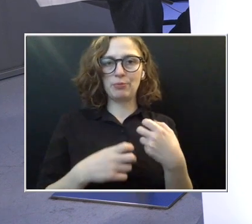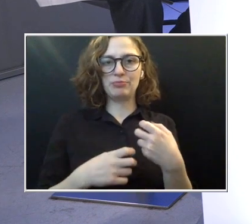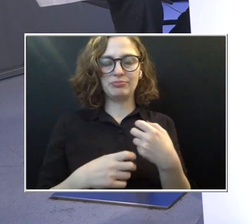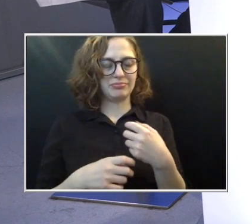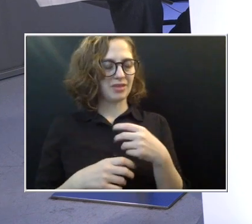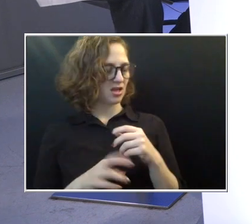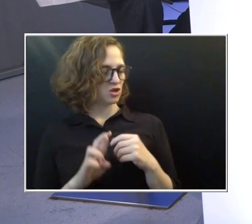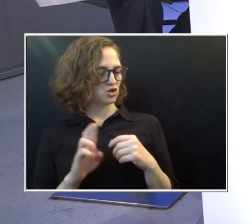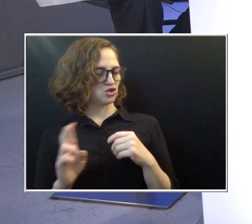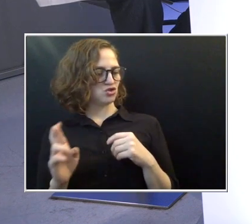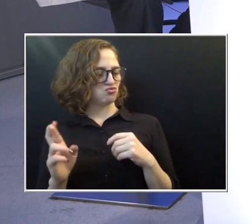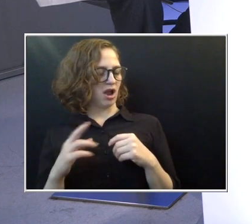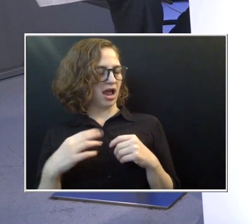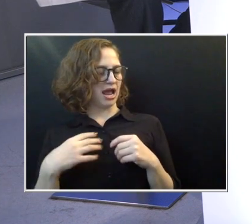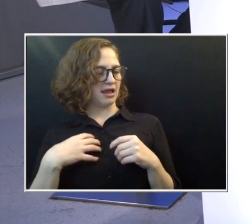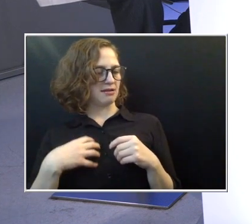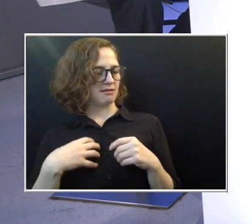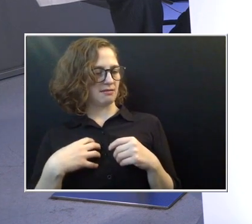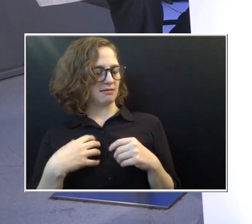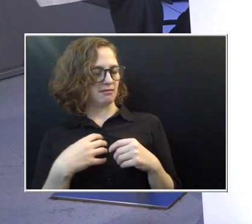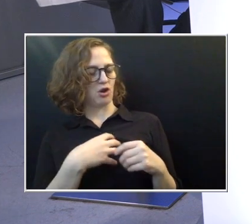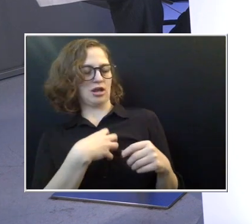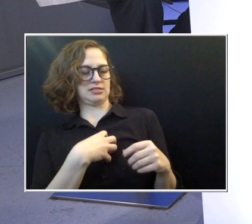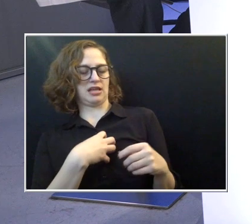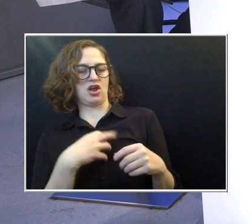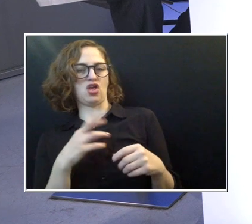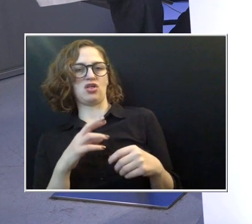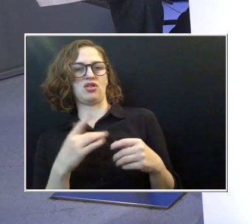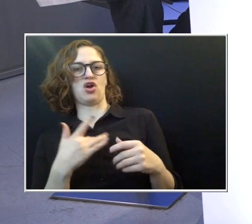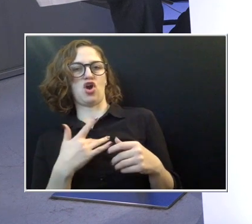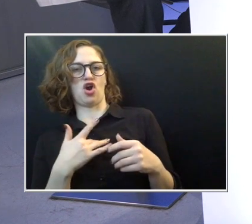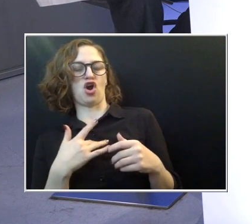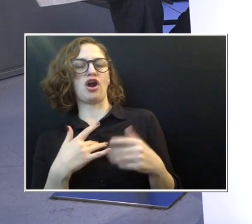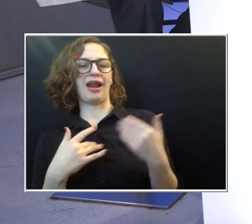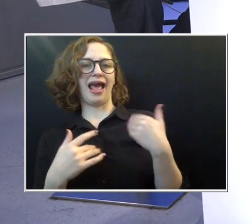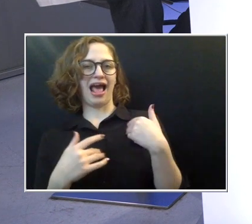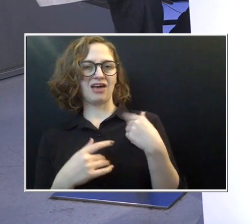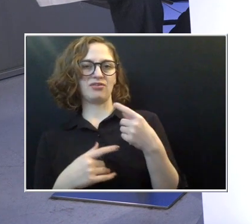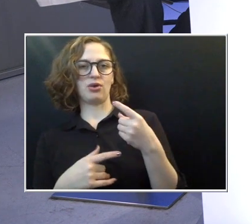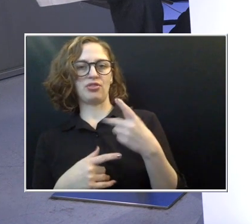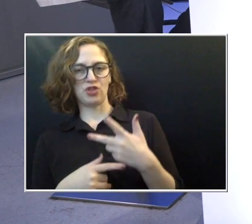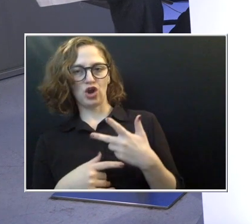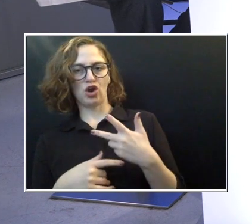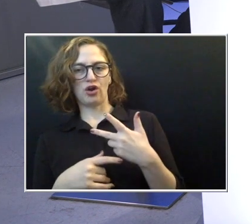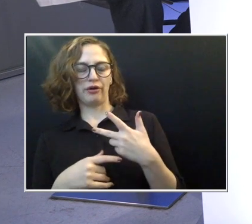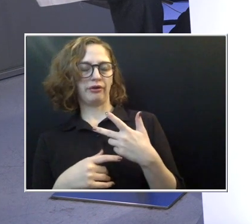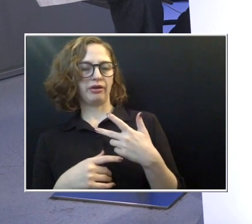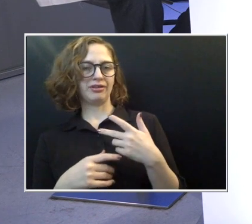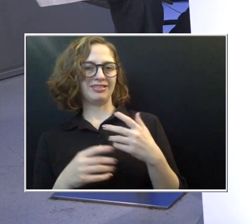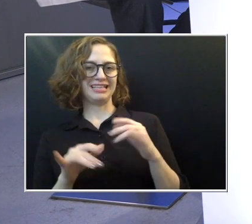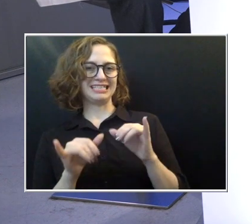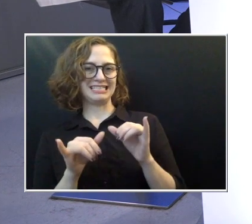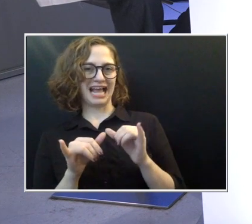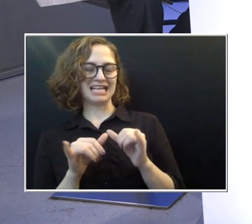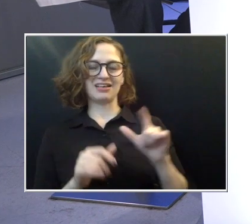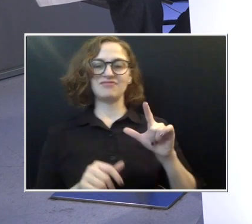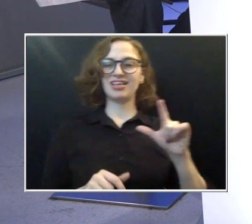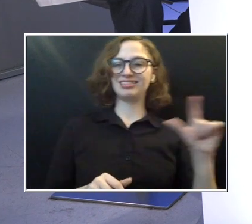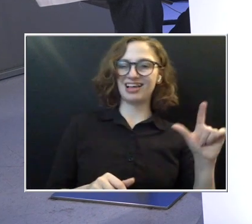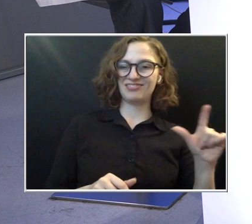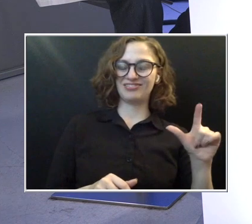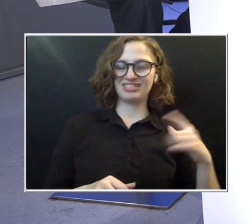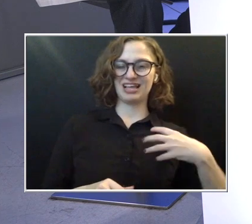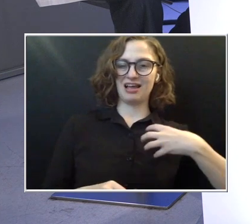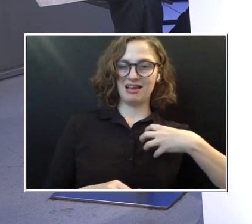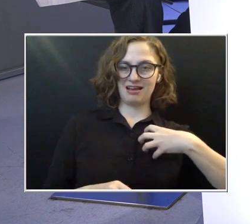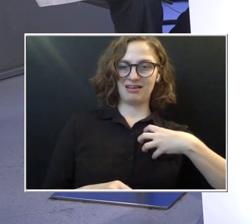the mass of the left side of the heart. The left side of the heart's got to go all the body. Yep. The right side of the heart, I just got to get it across the lungs over to the left side of the heart. So when it